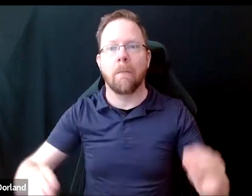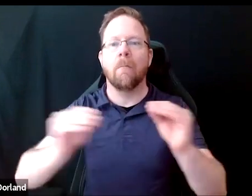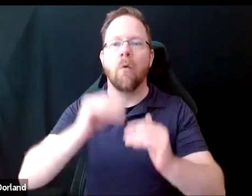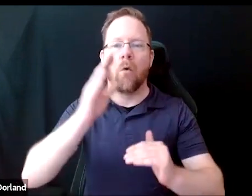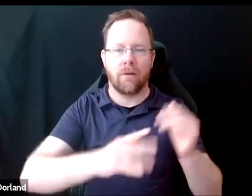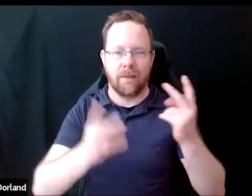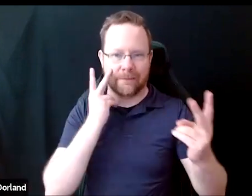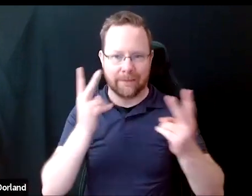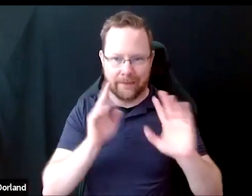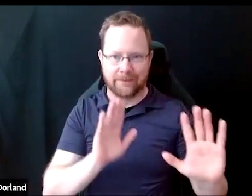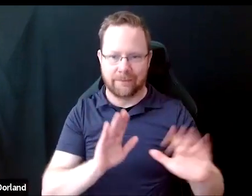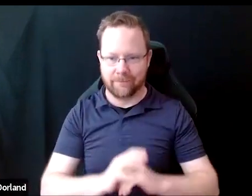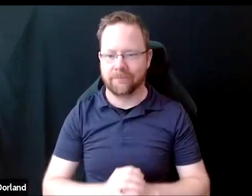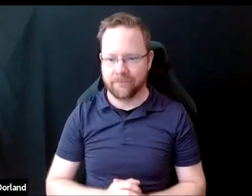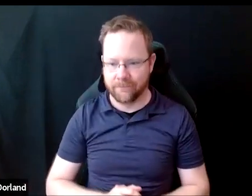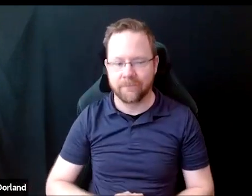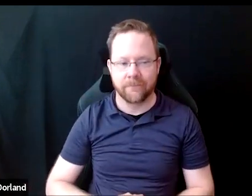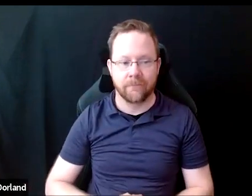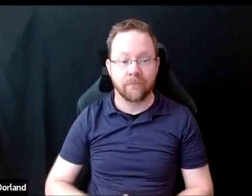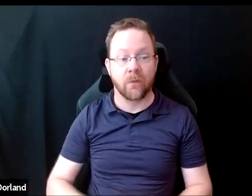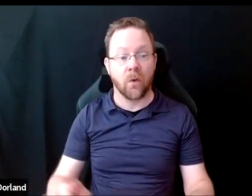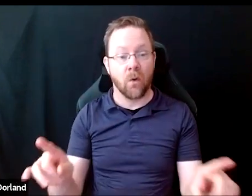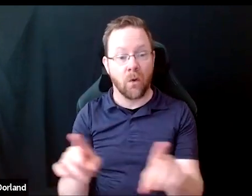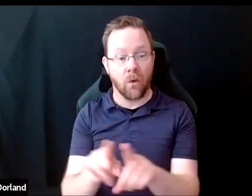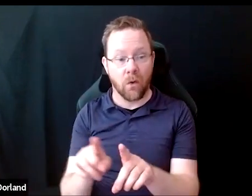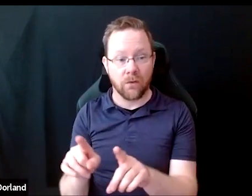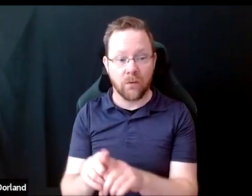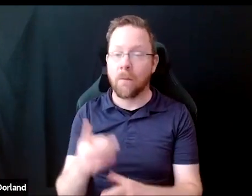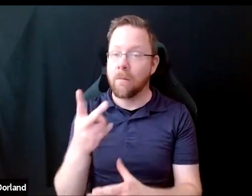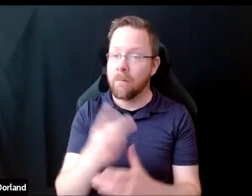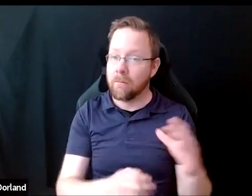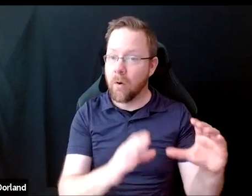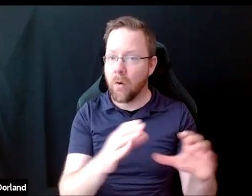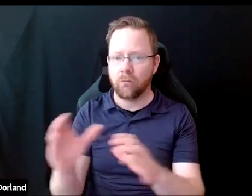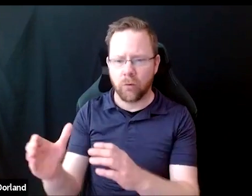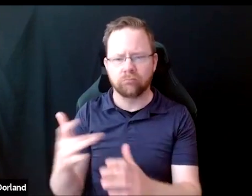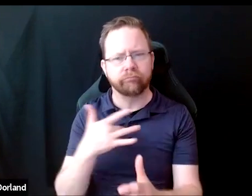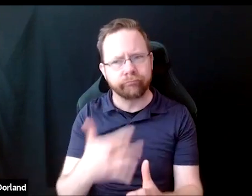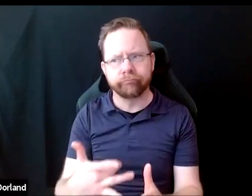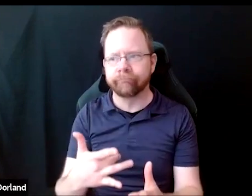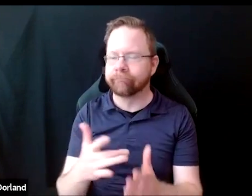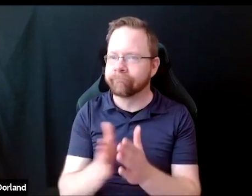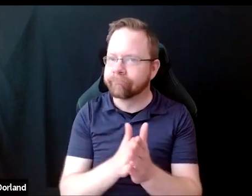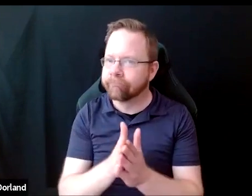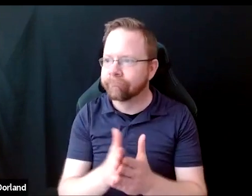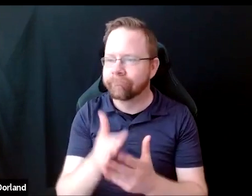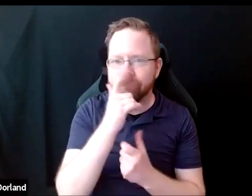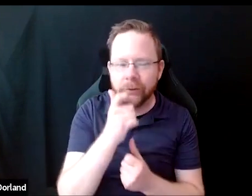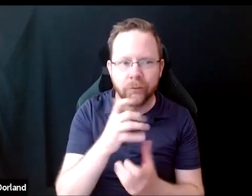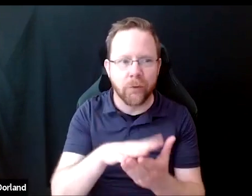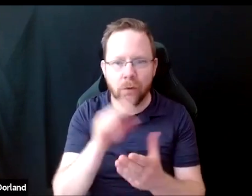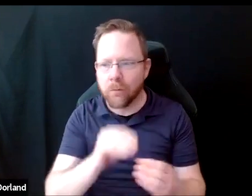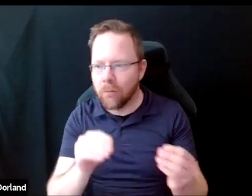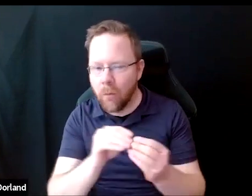sighted counterparts. And also, both groups generally wanted to learn more about the universe after listening